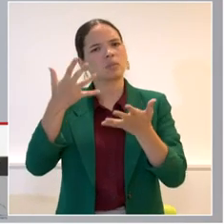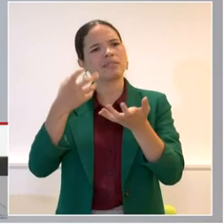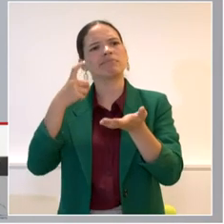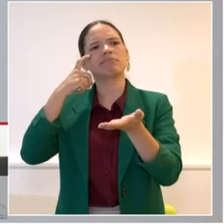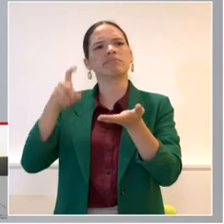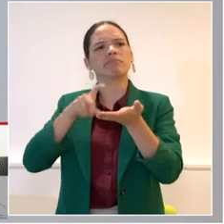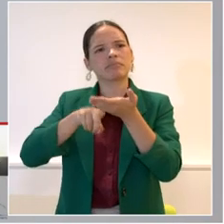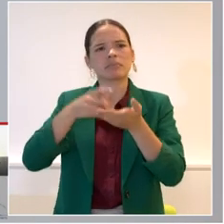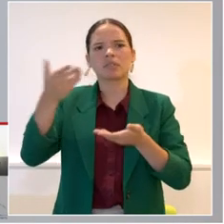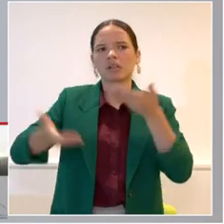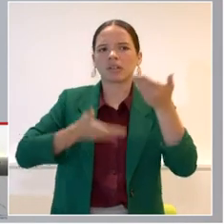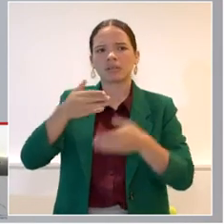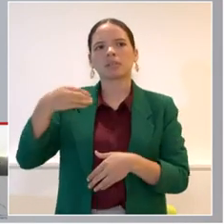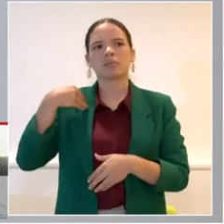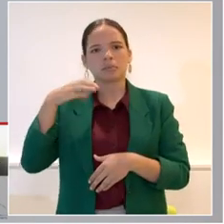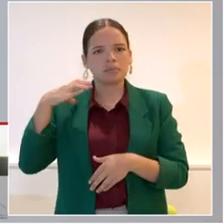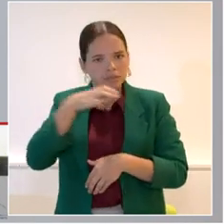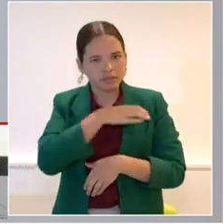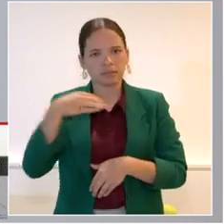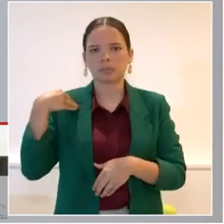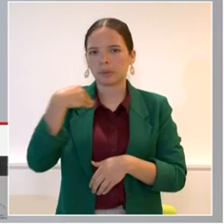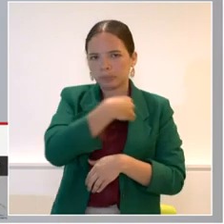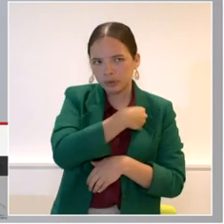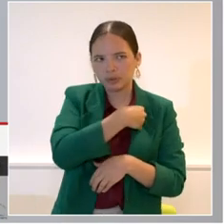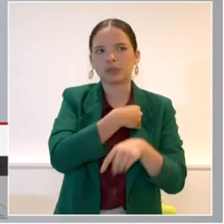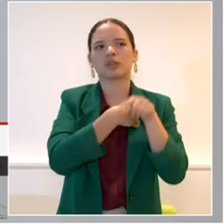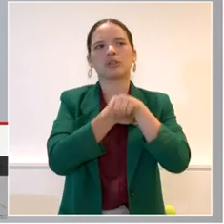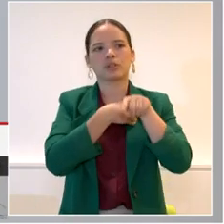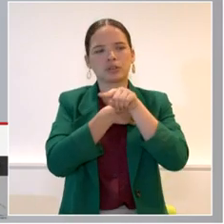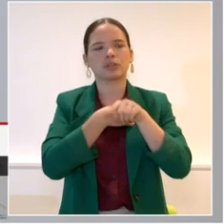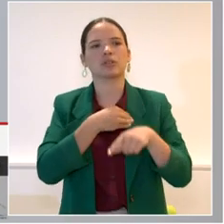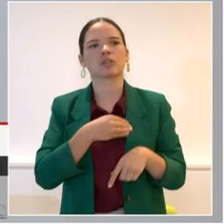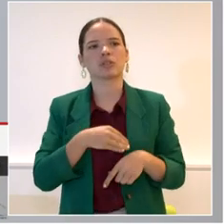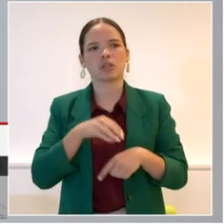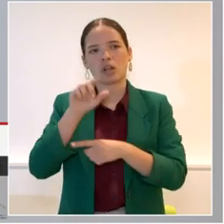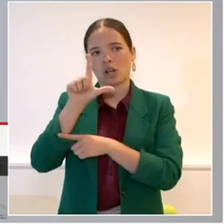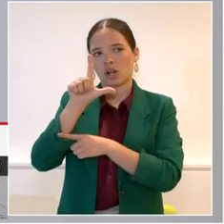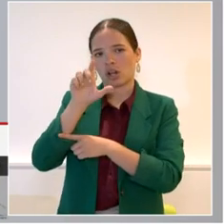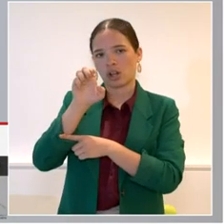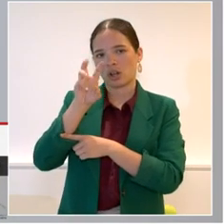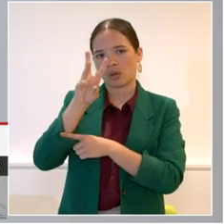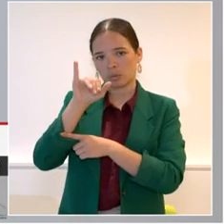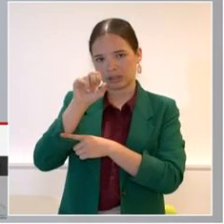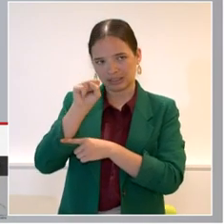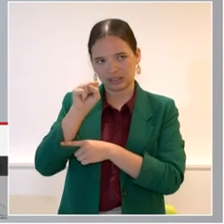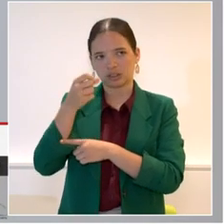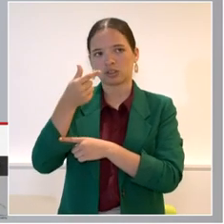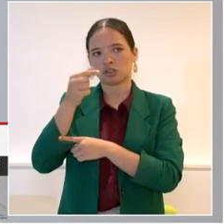are here. Your host council member, Councilmember Janice Lewis-George. Please give her a round of applause.